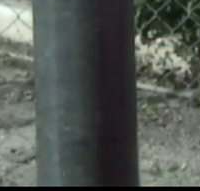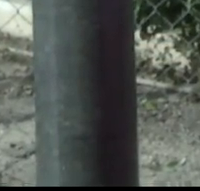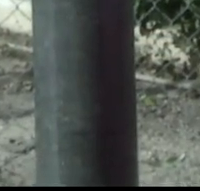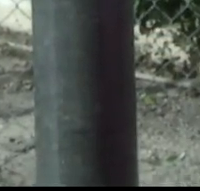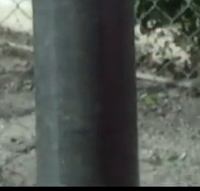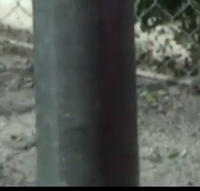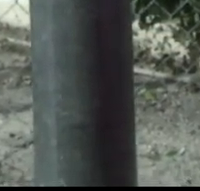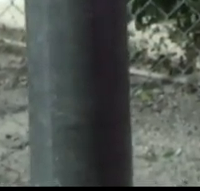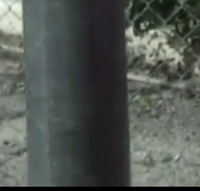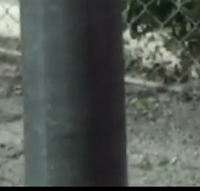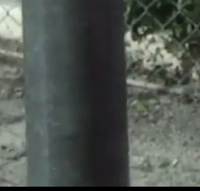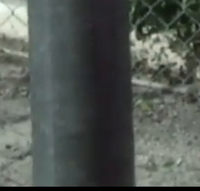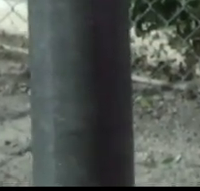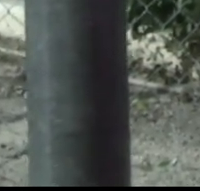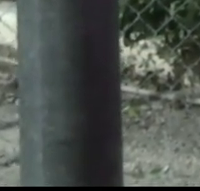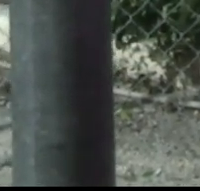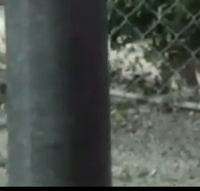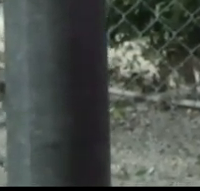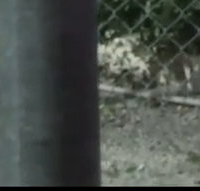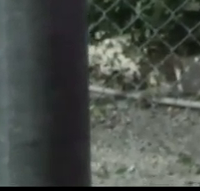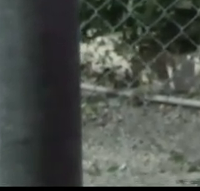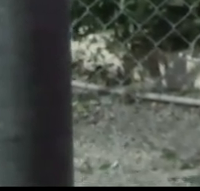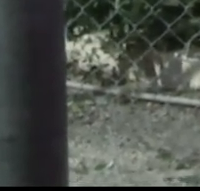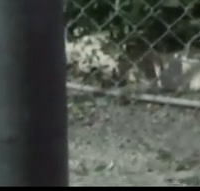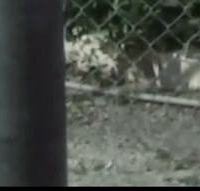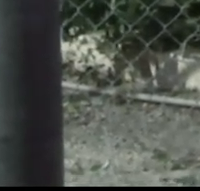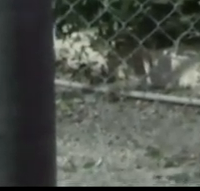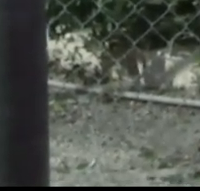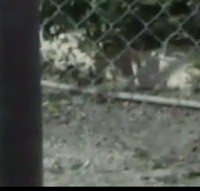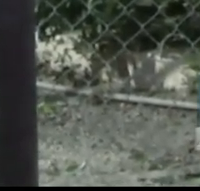Stop. Why?